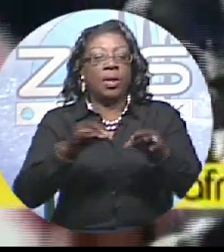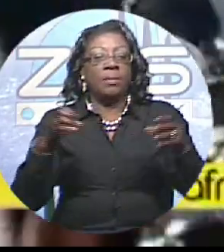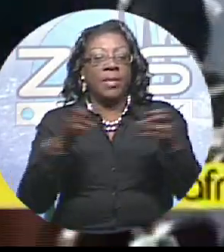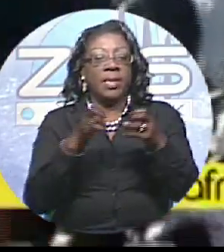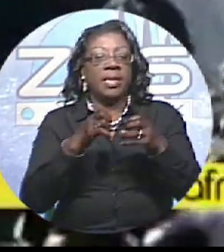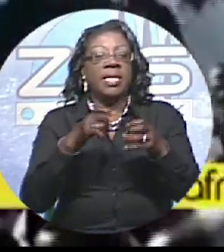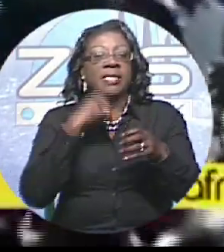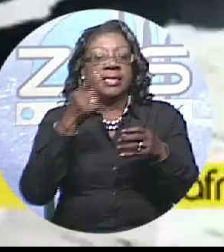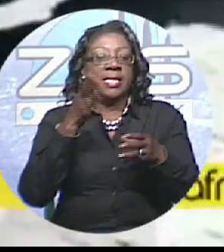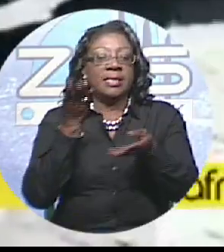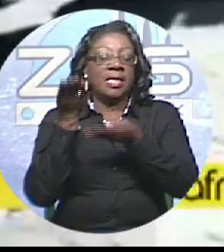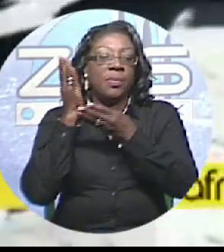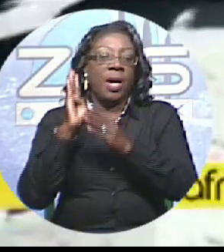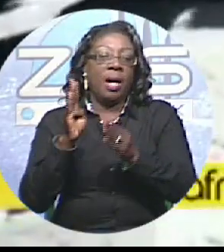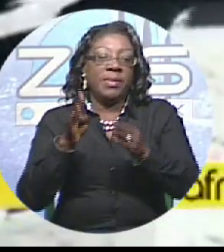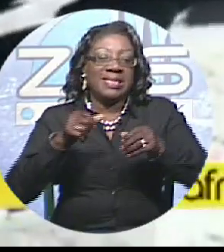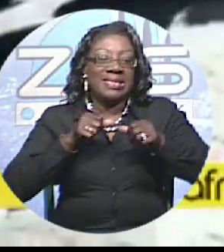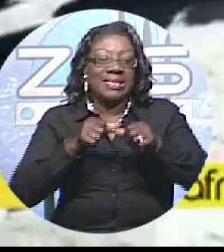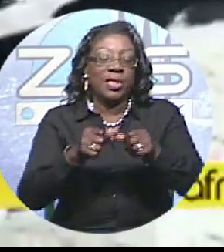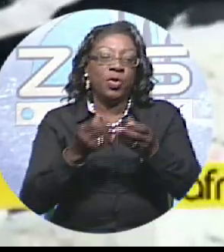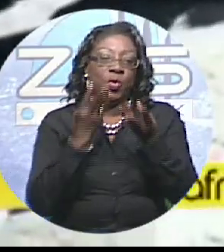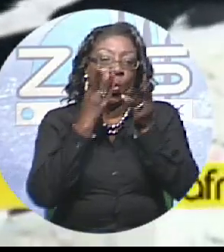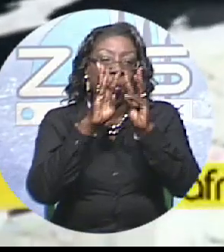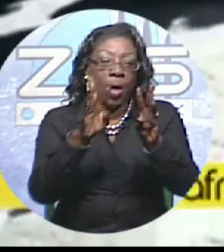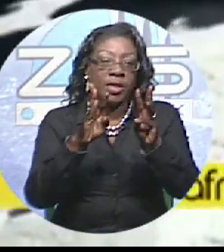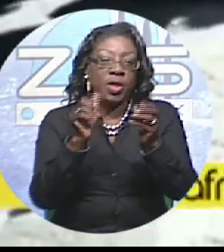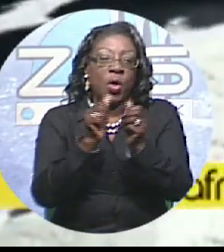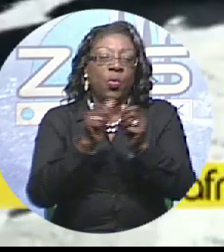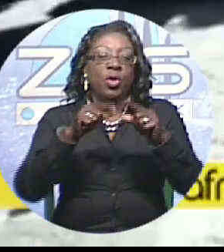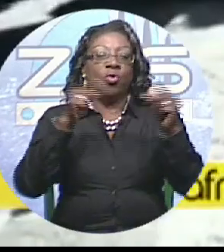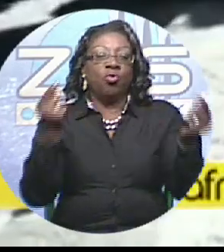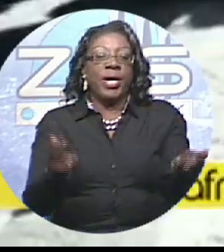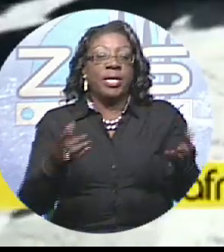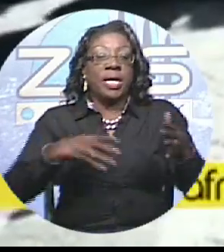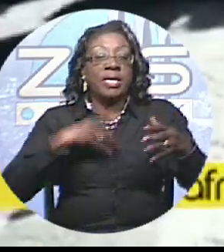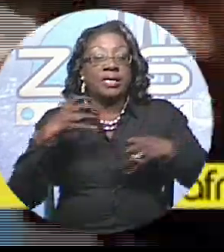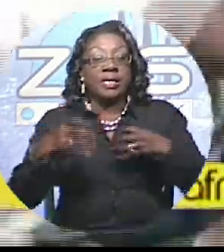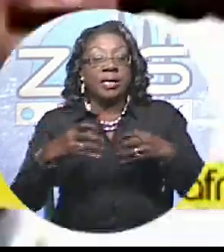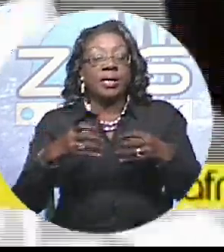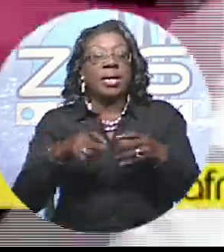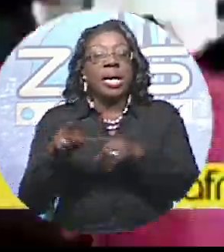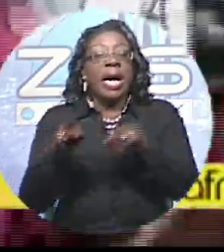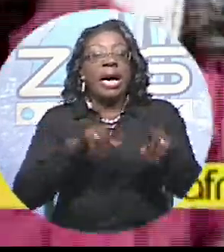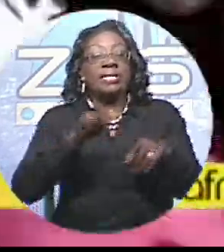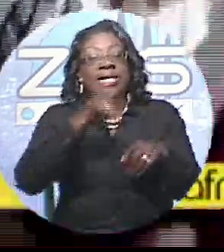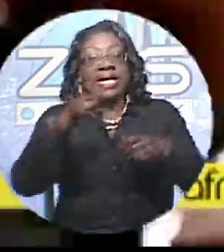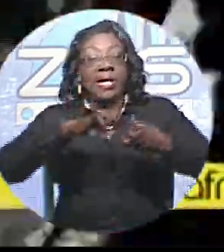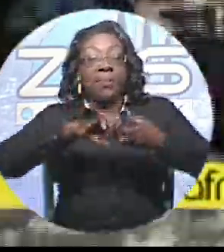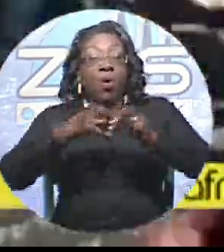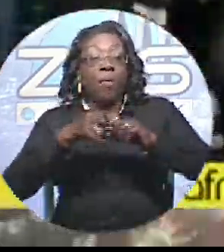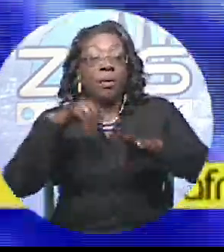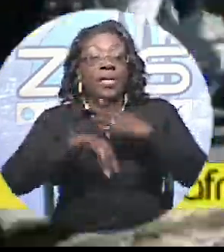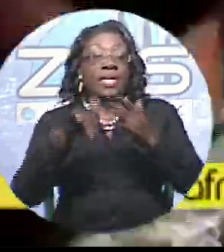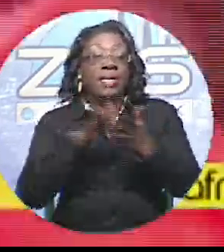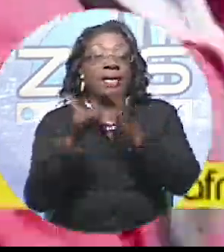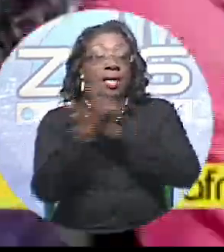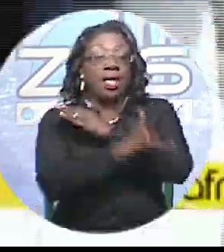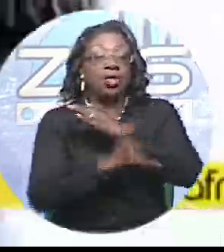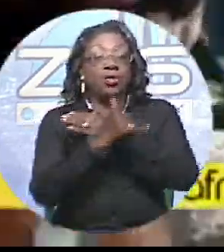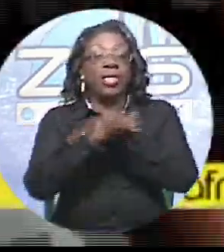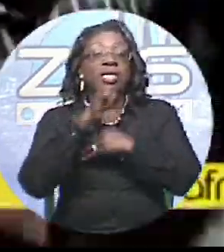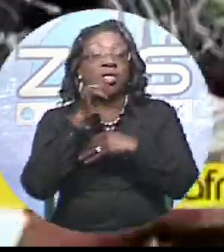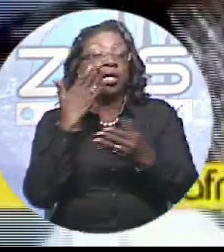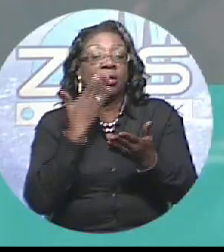continues to monitor events in Haiti with grave concern, as any instability in that country is not good for